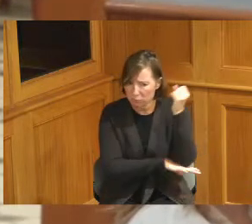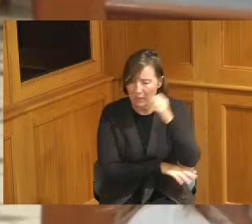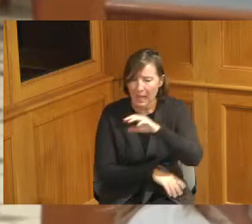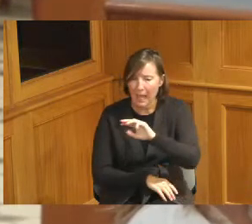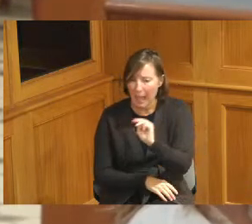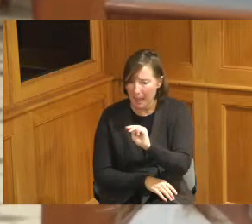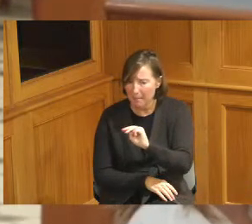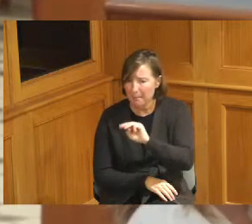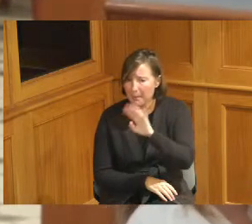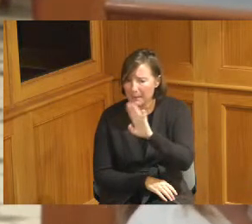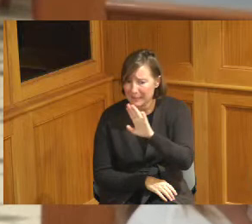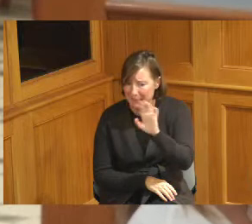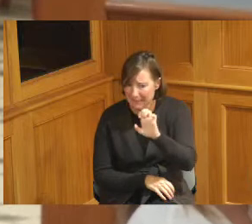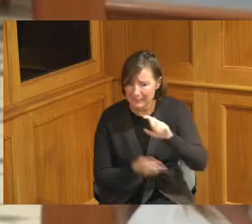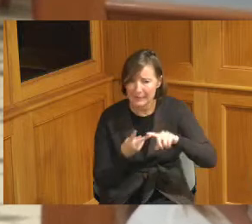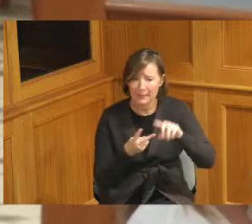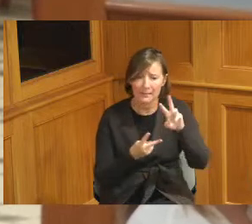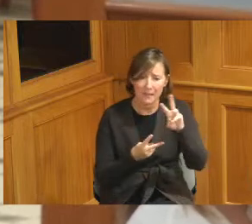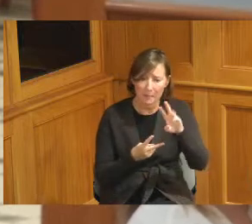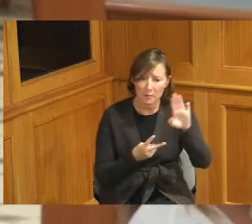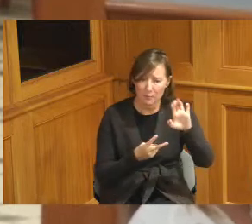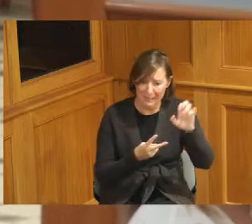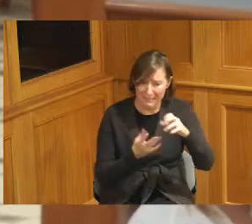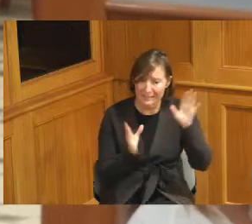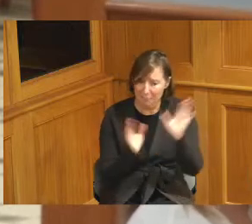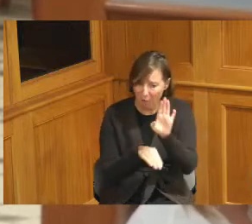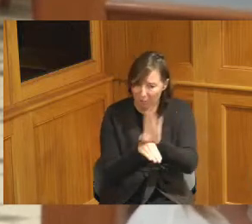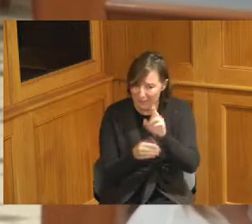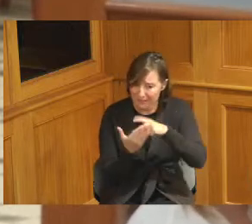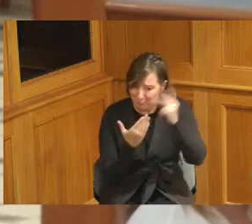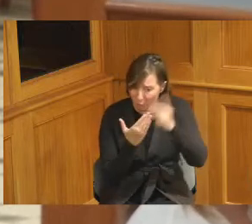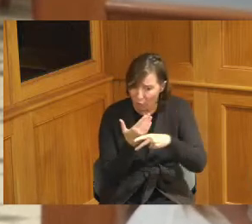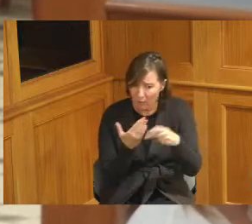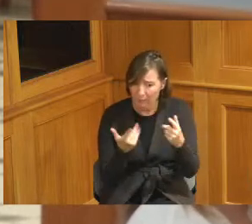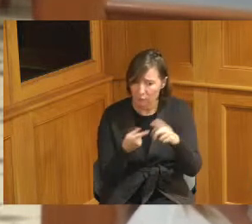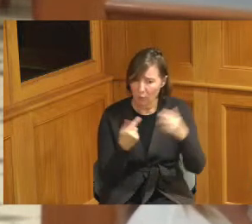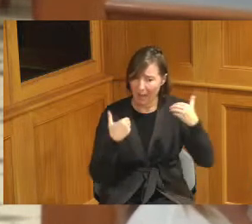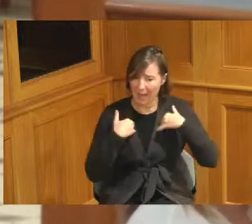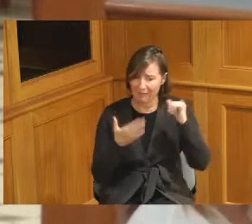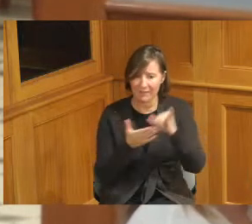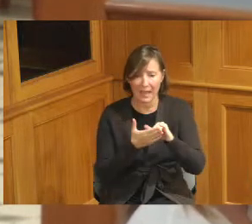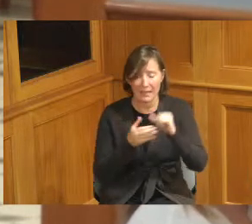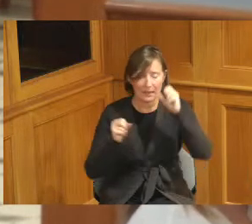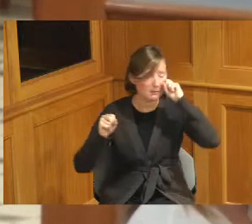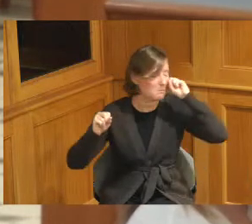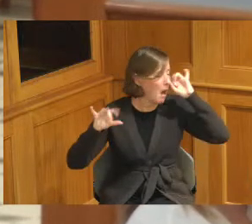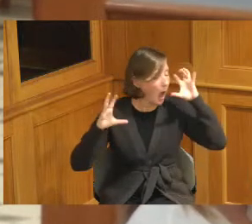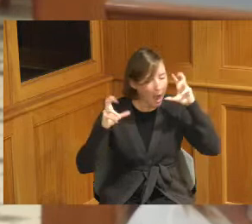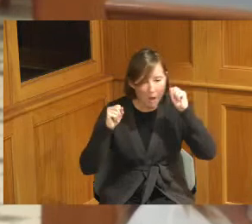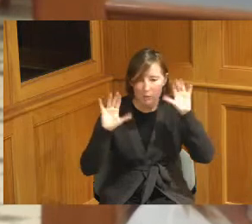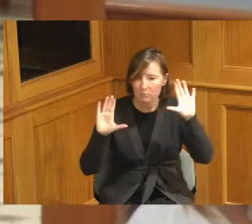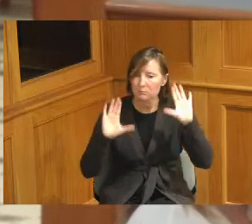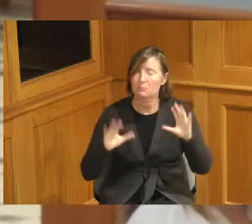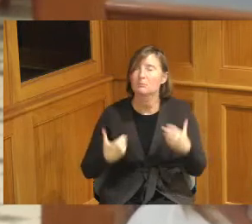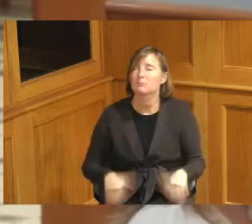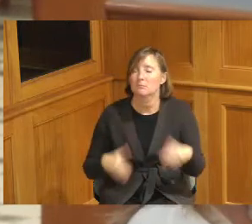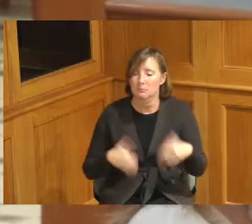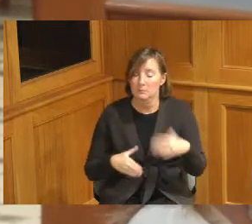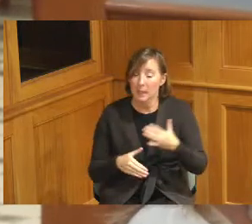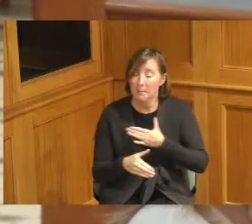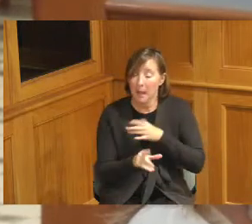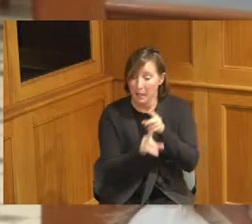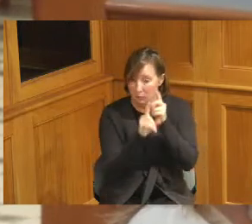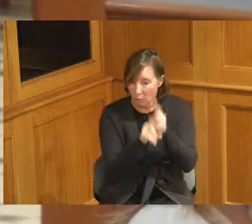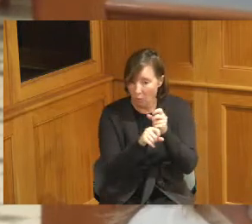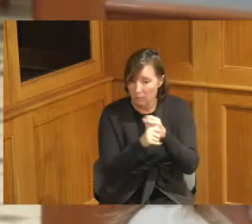WBE, and small business program, it's remarkable. And my goal is